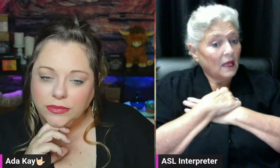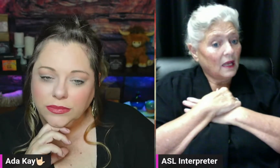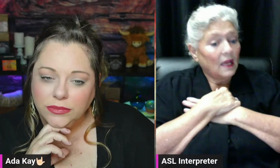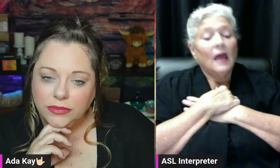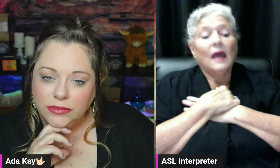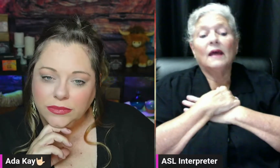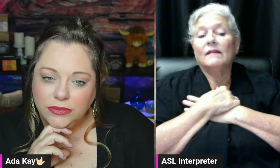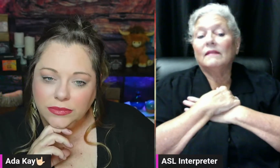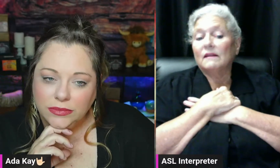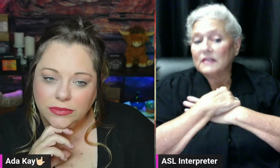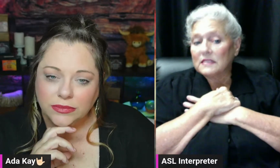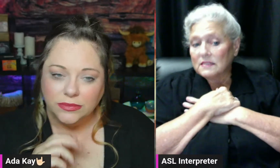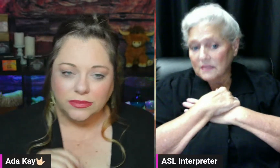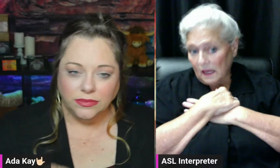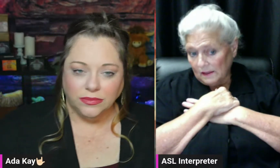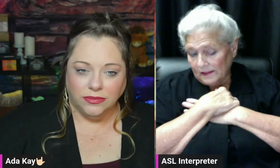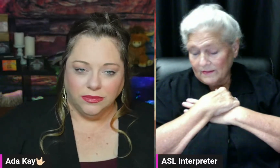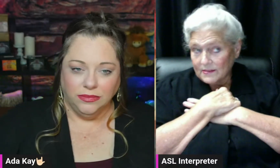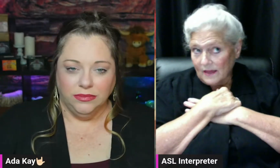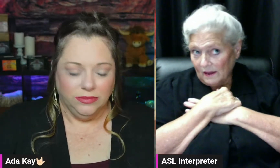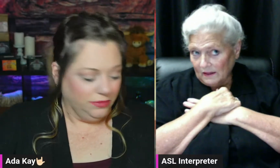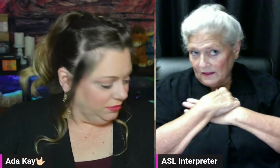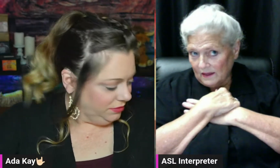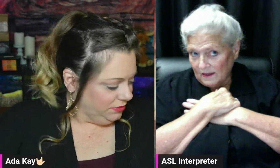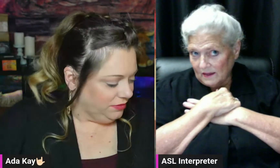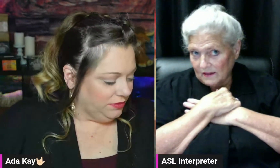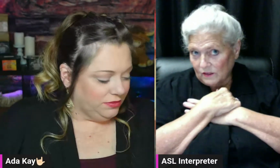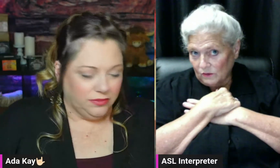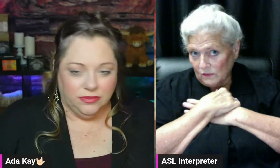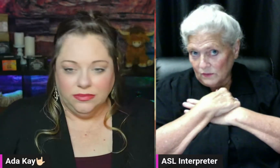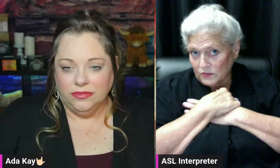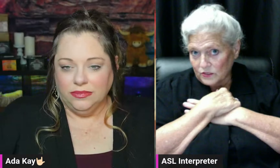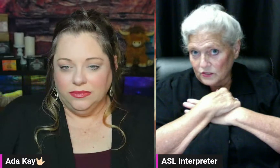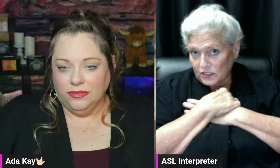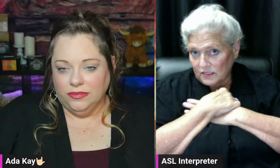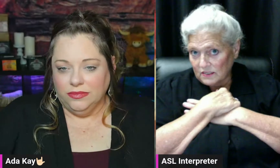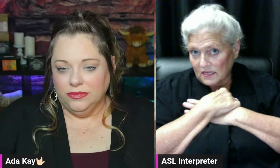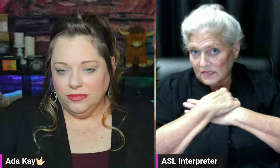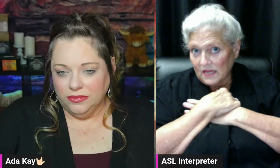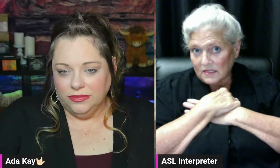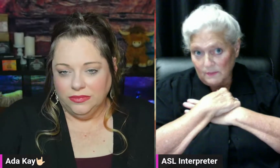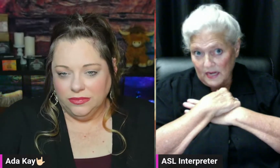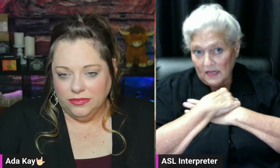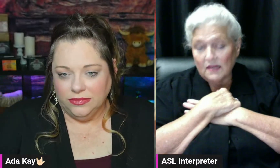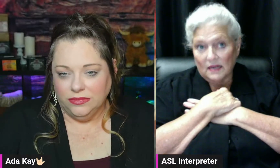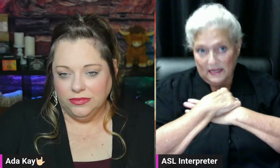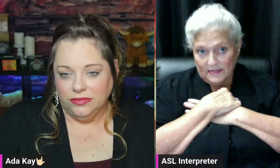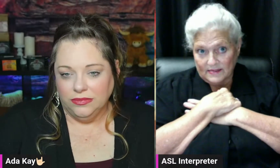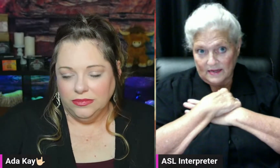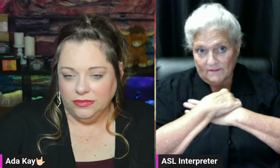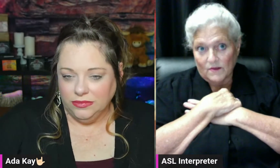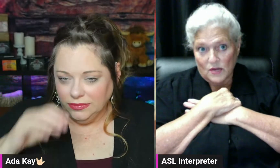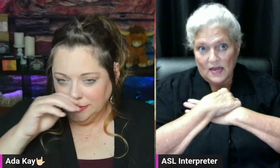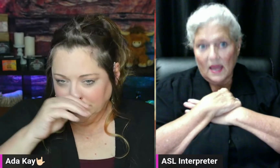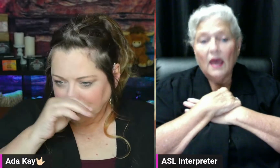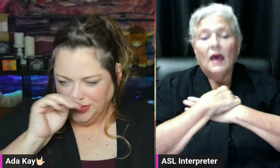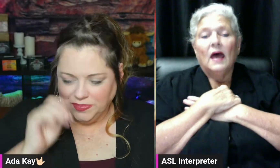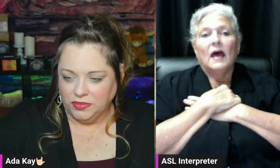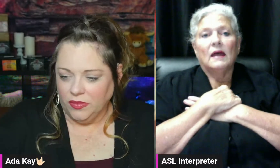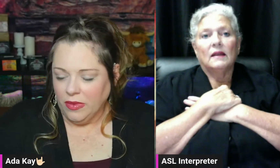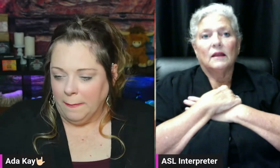spaghetti. And then I fixed a salad. And the salad had cucumbers, cheese, and tomato and lettuce in it.